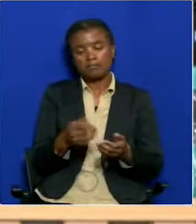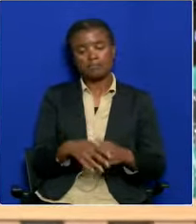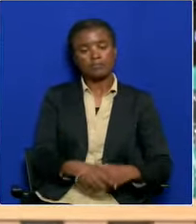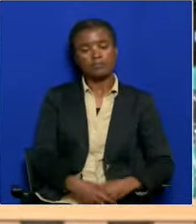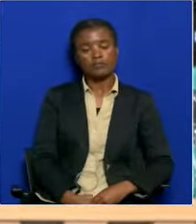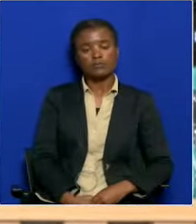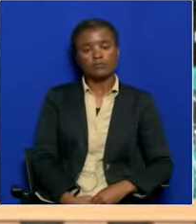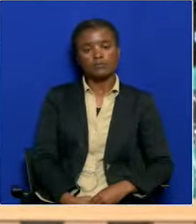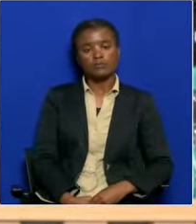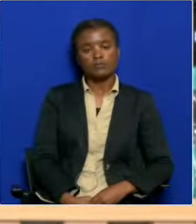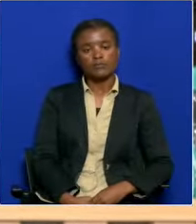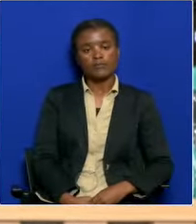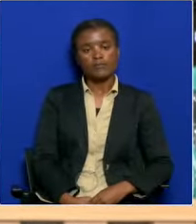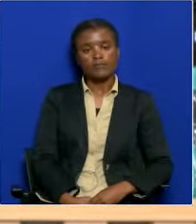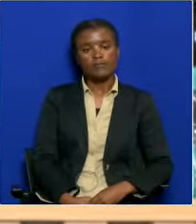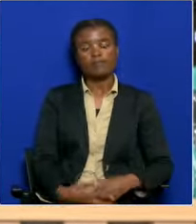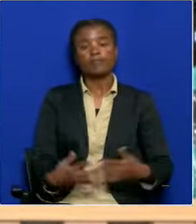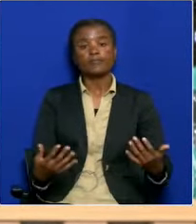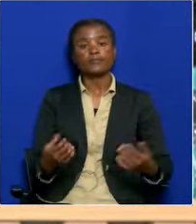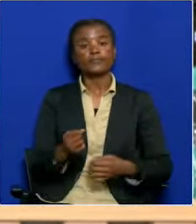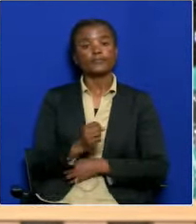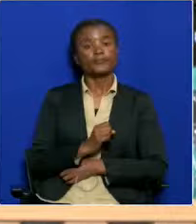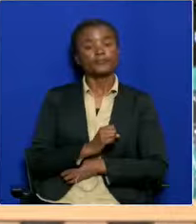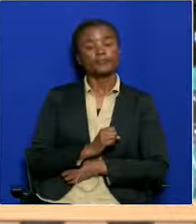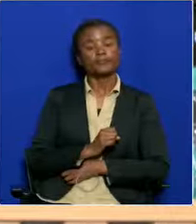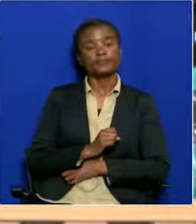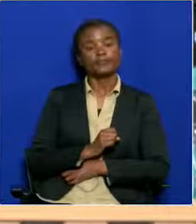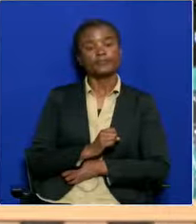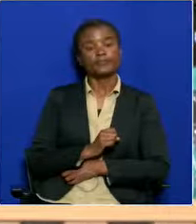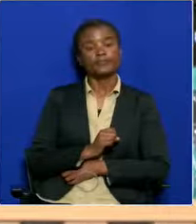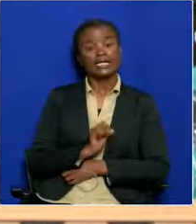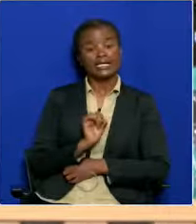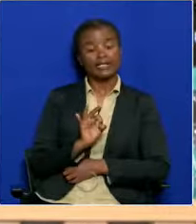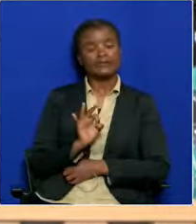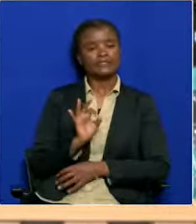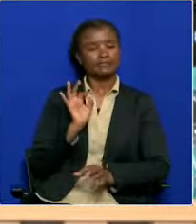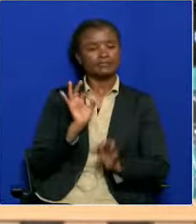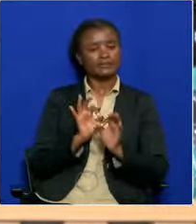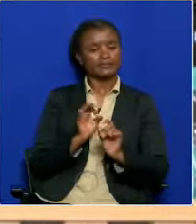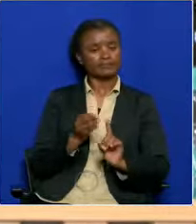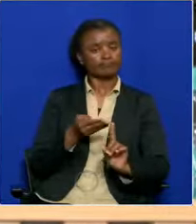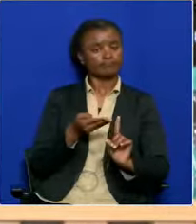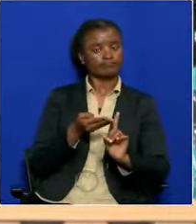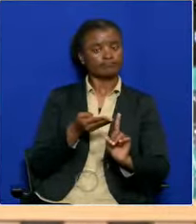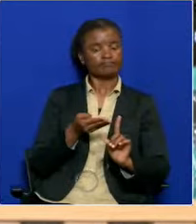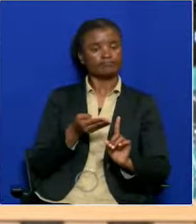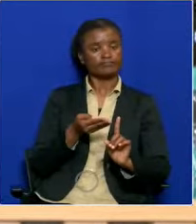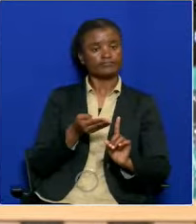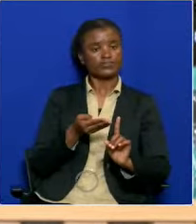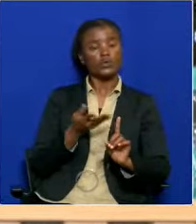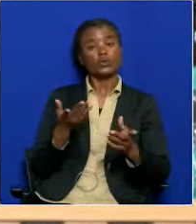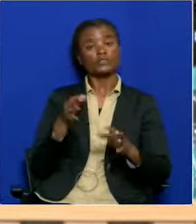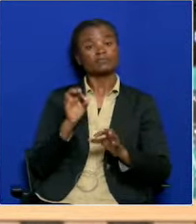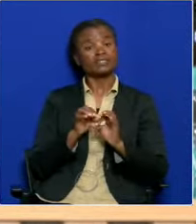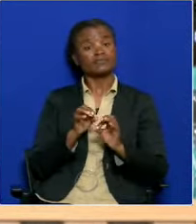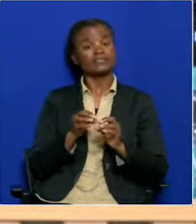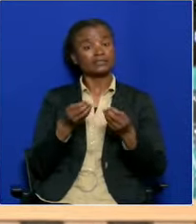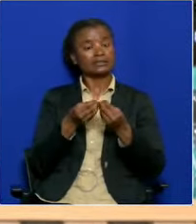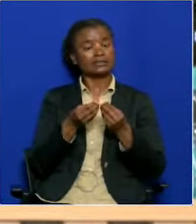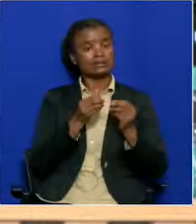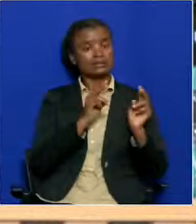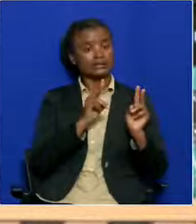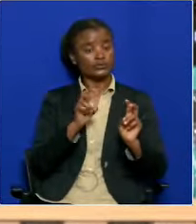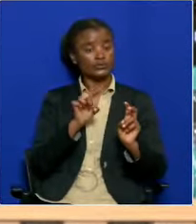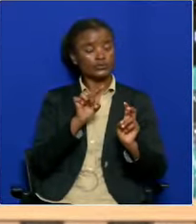And if you have regard to this one in particular, it was speaking or making very serious allegations